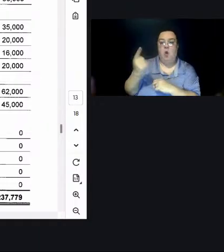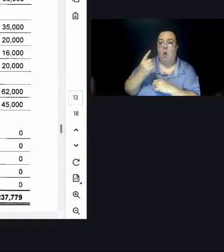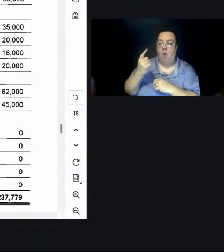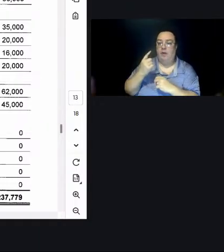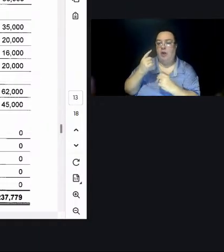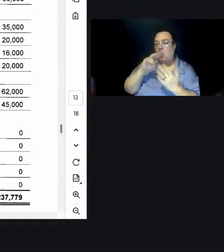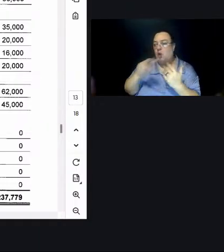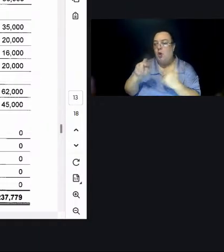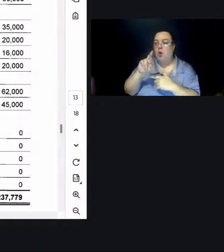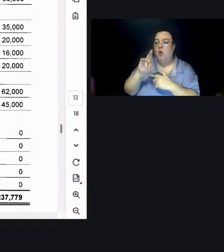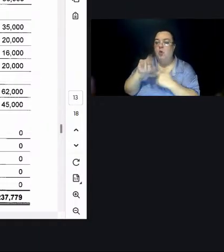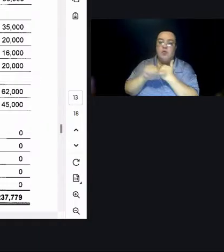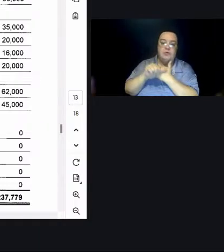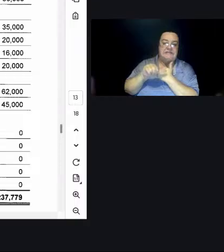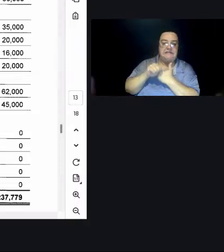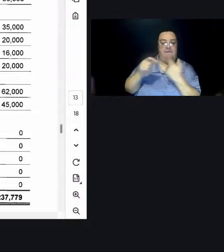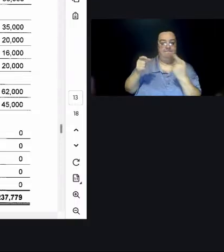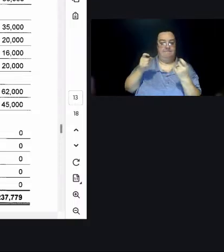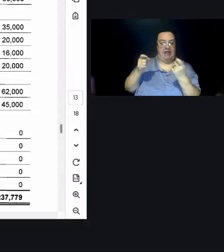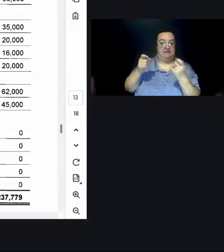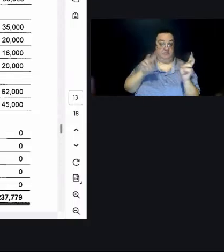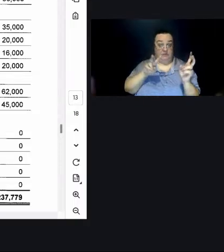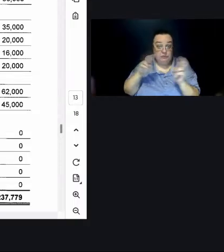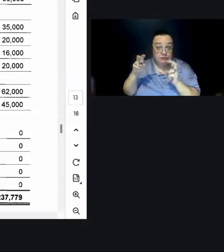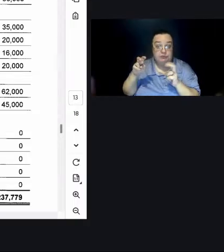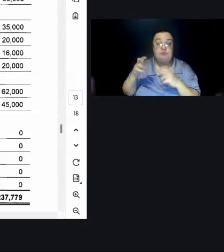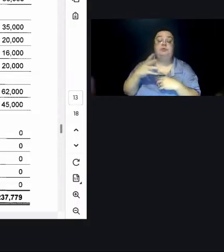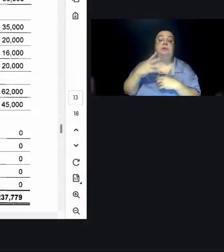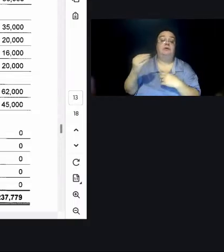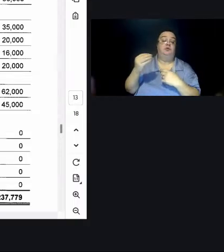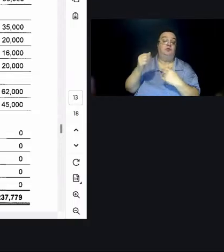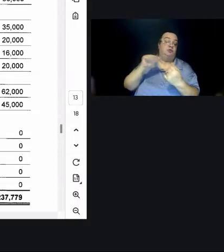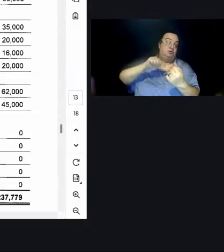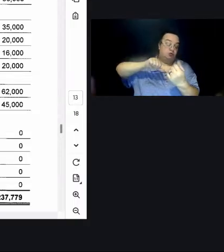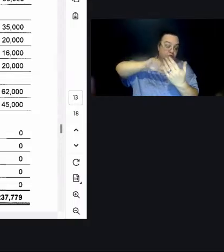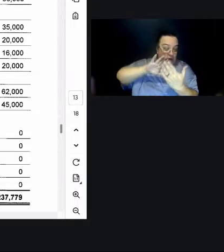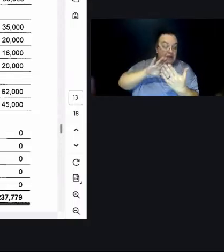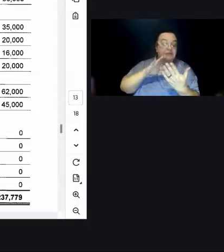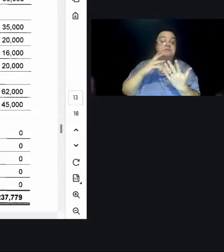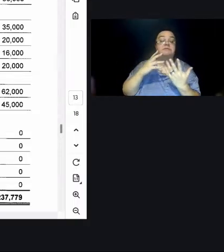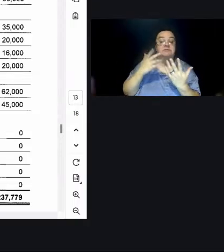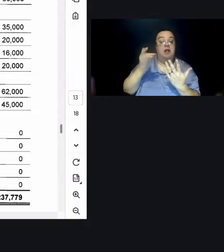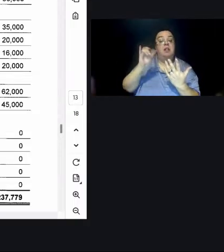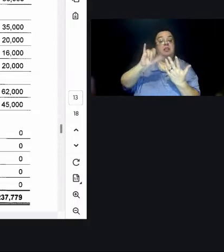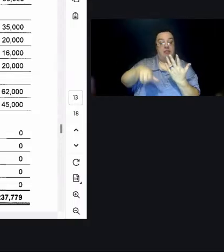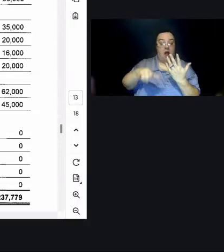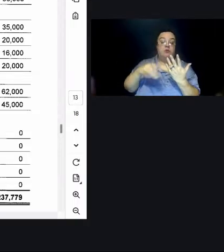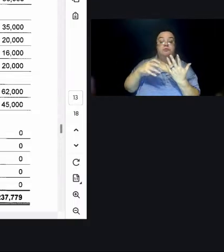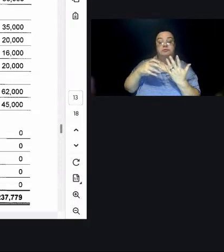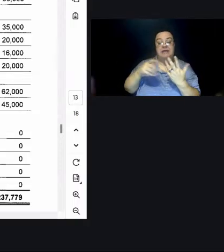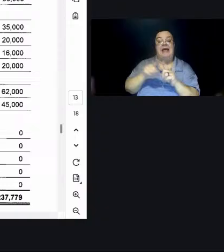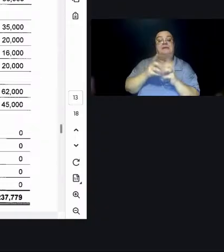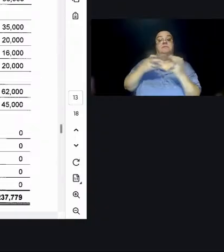risk management issues and addressing those to the degree that we